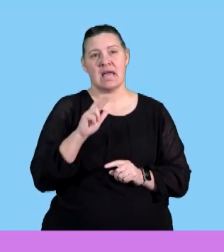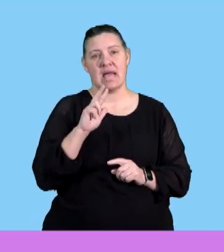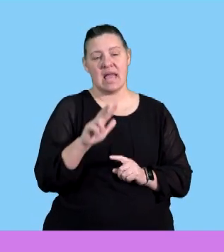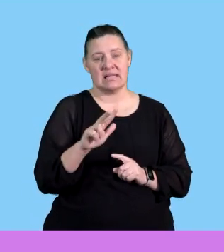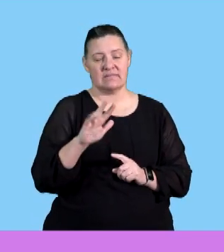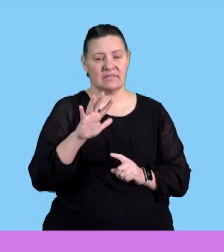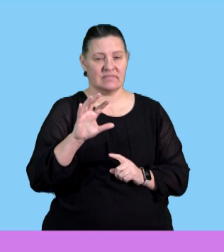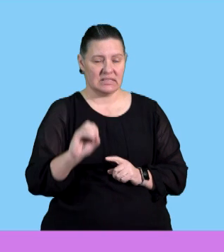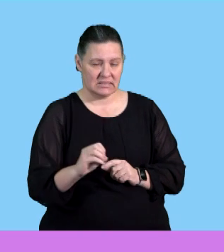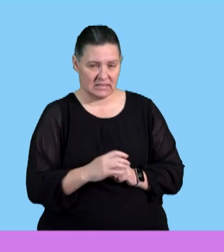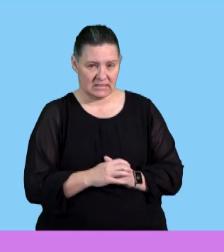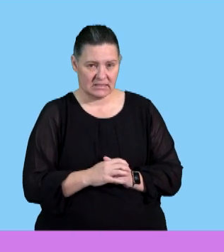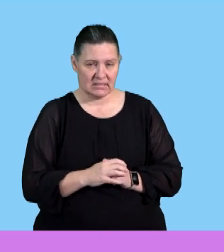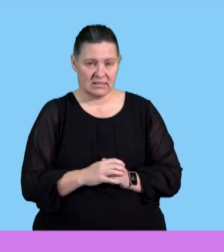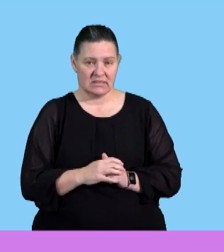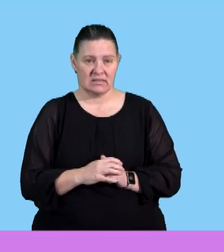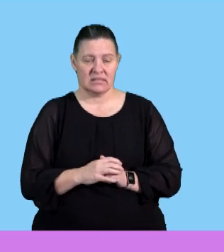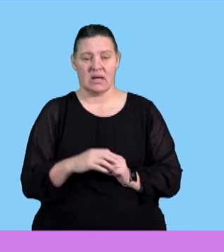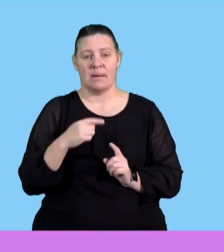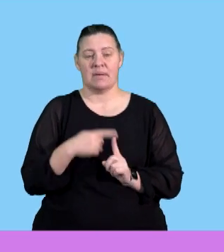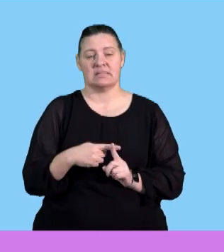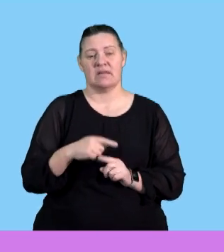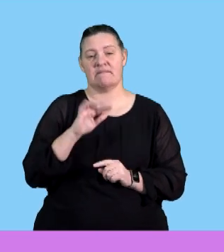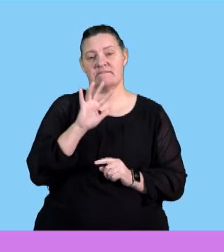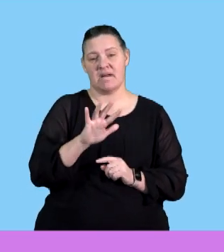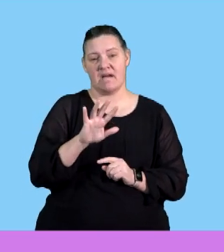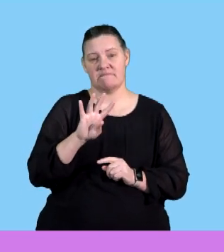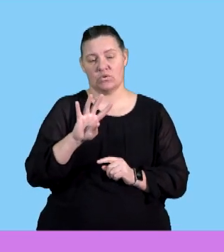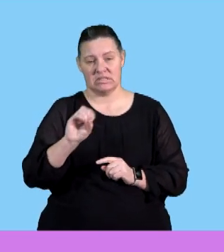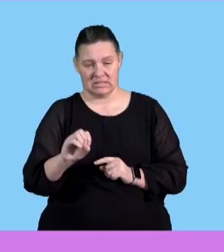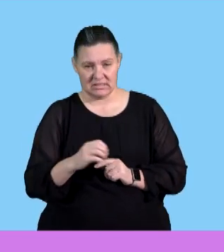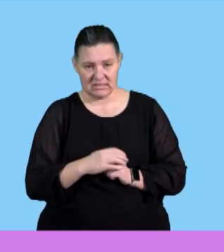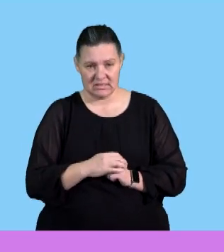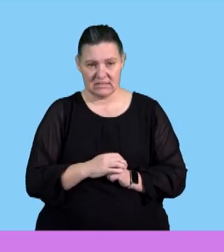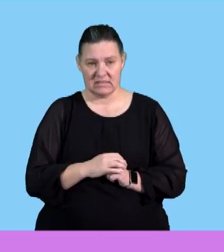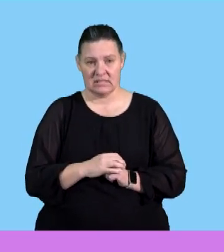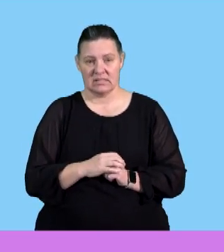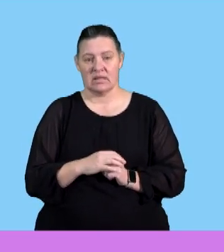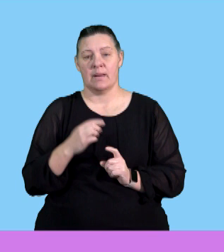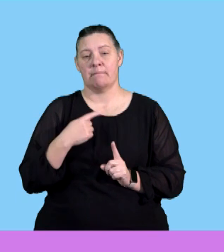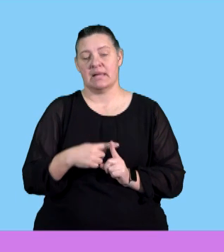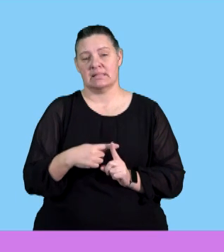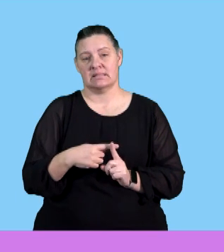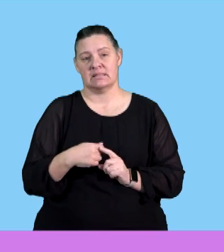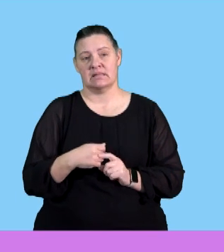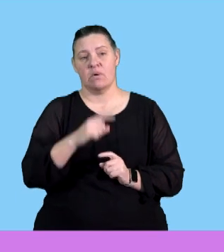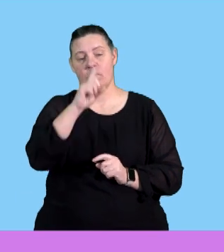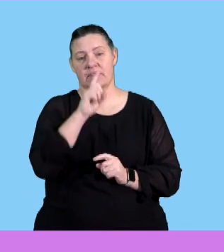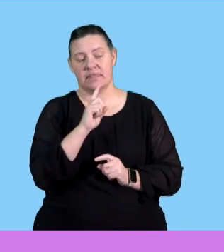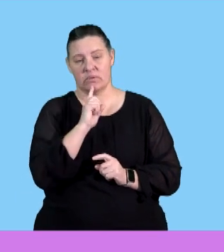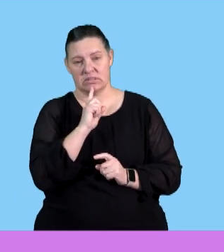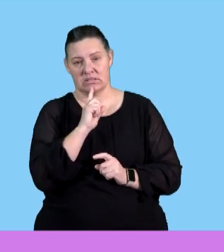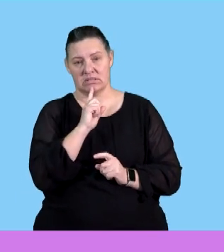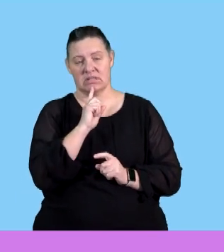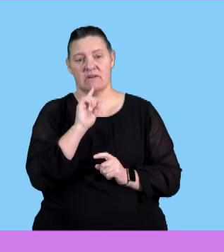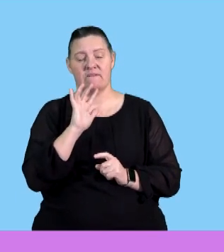plus 850 plus 540 and plus the